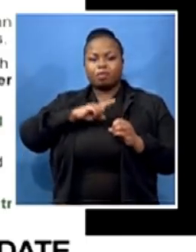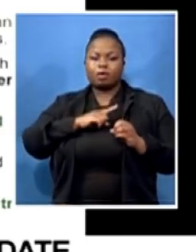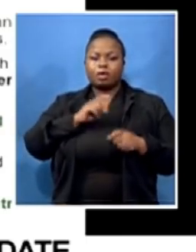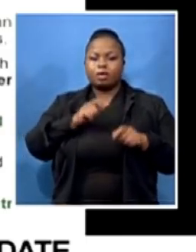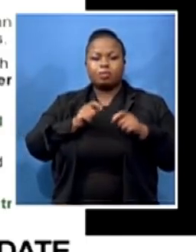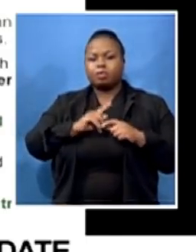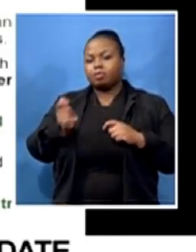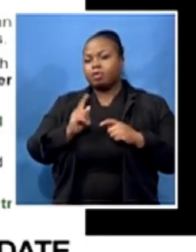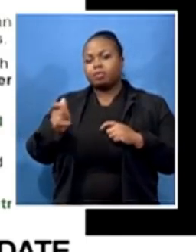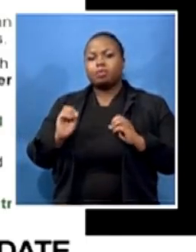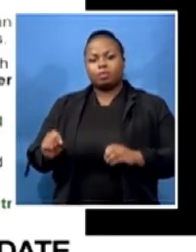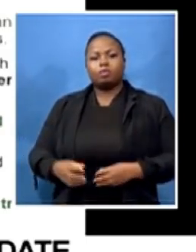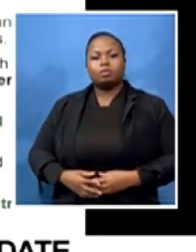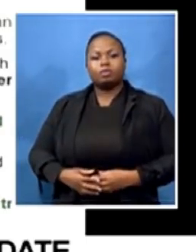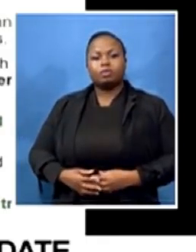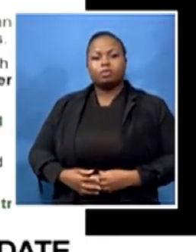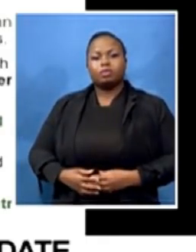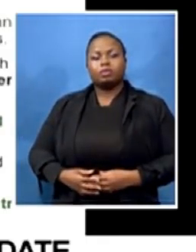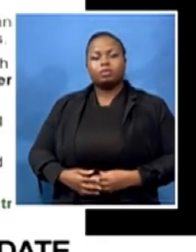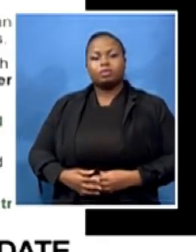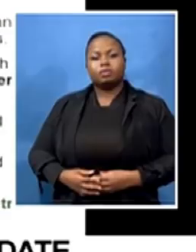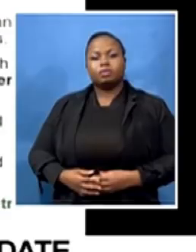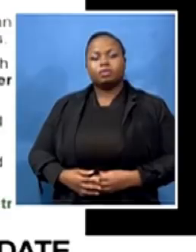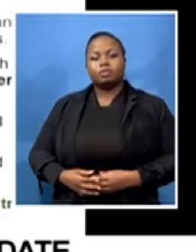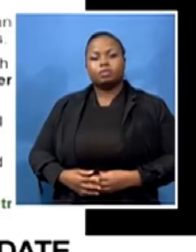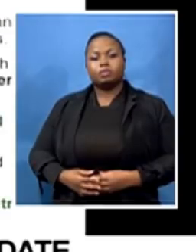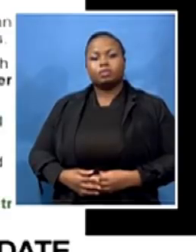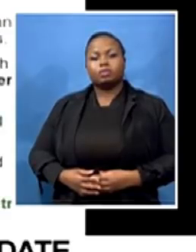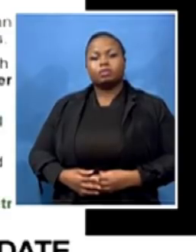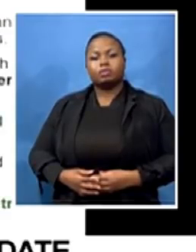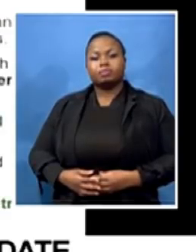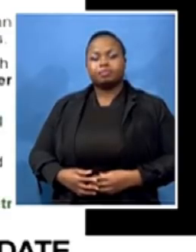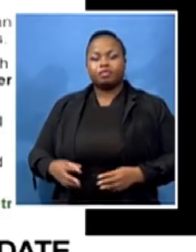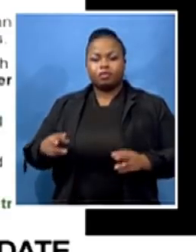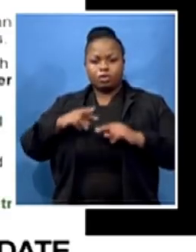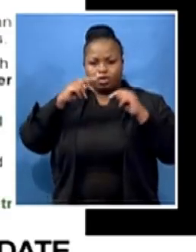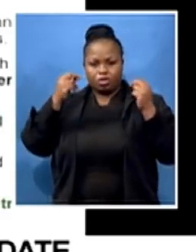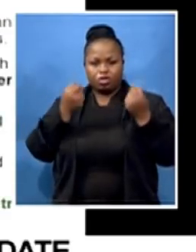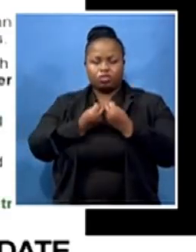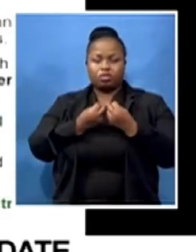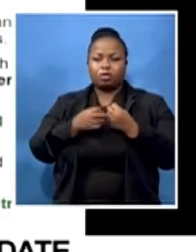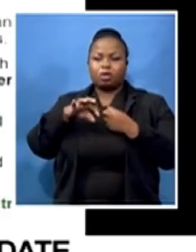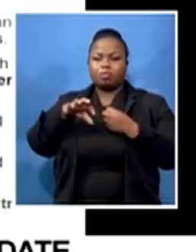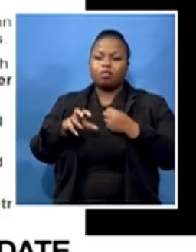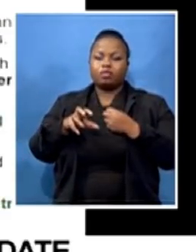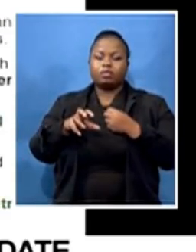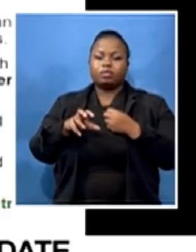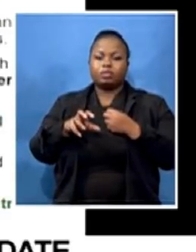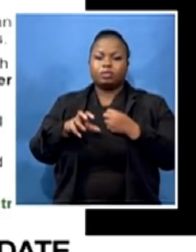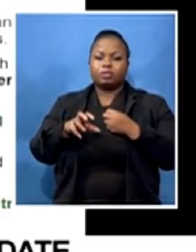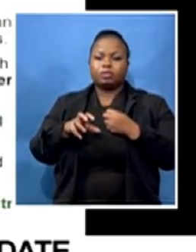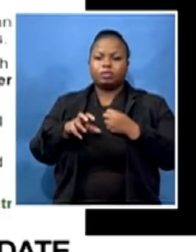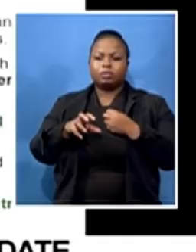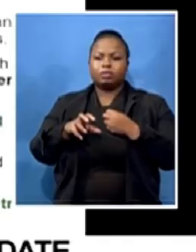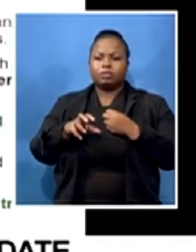supply those. So national provinces have had to pitch in, but we know that even in